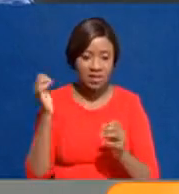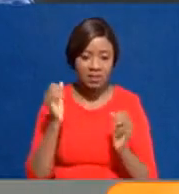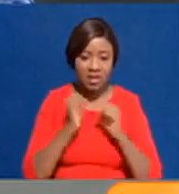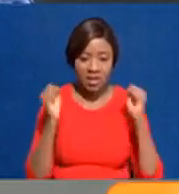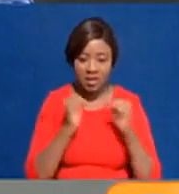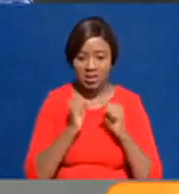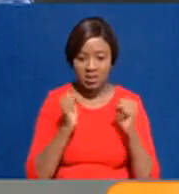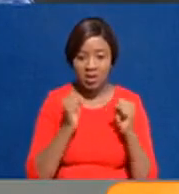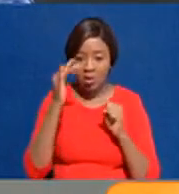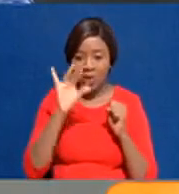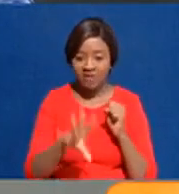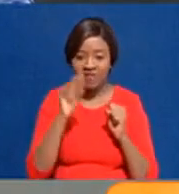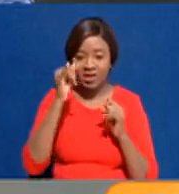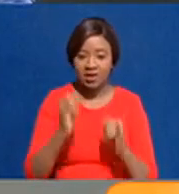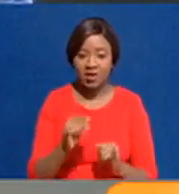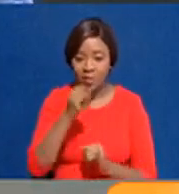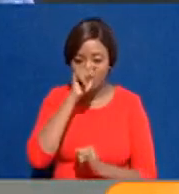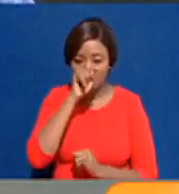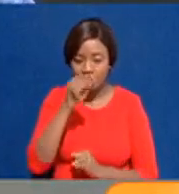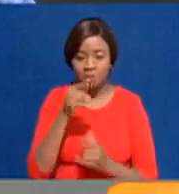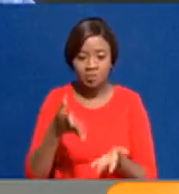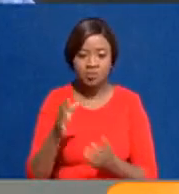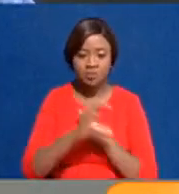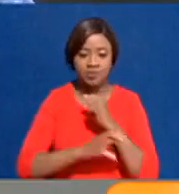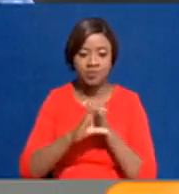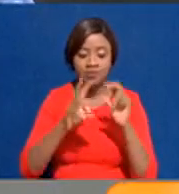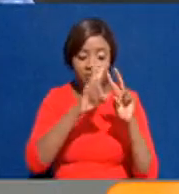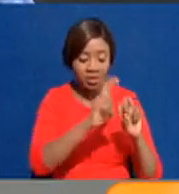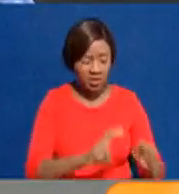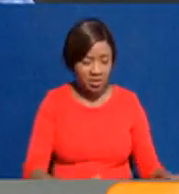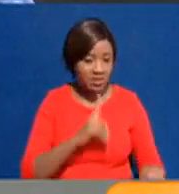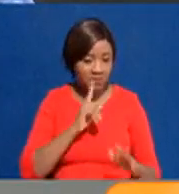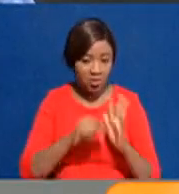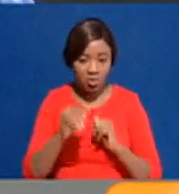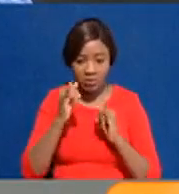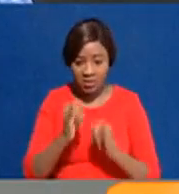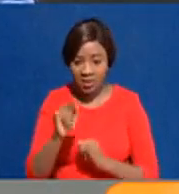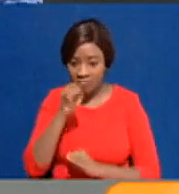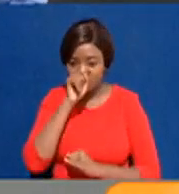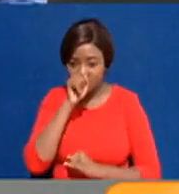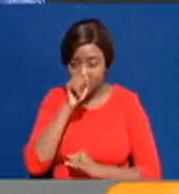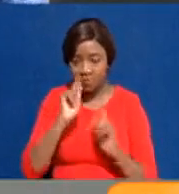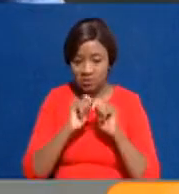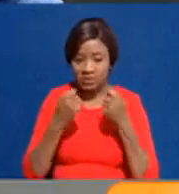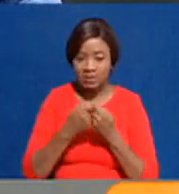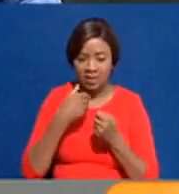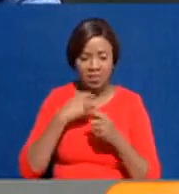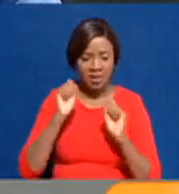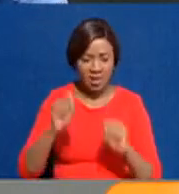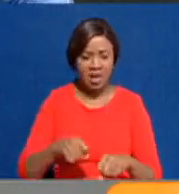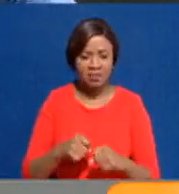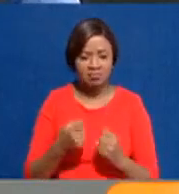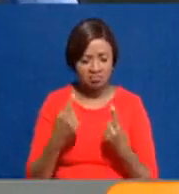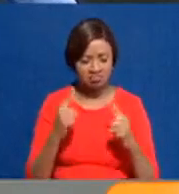malaria transmitter in the country. Well, researchers say the new mosquito vector has abilities to